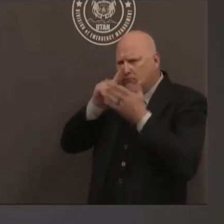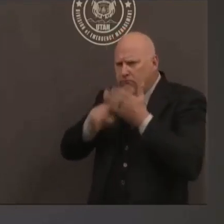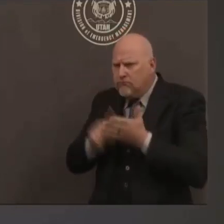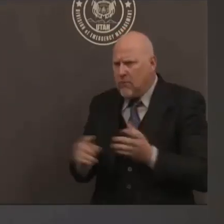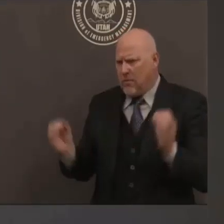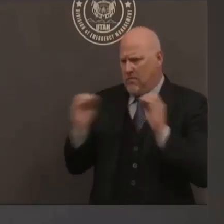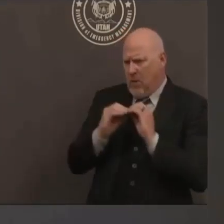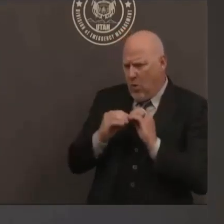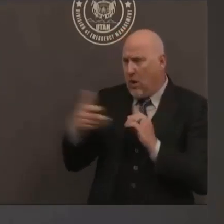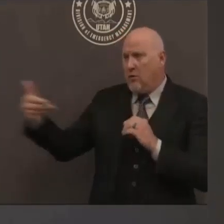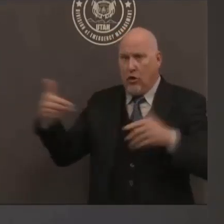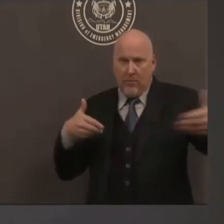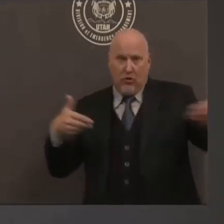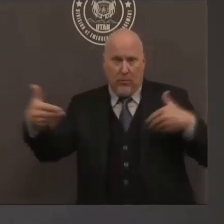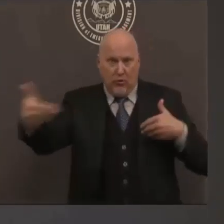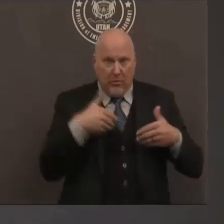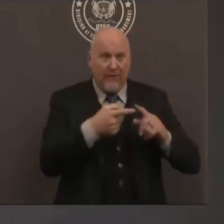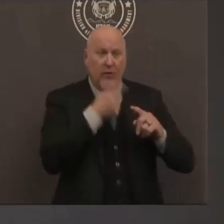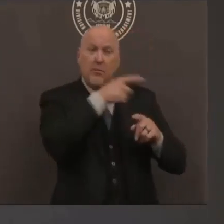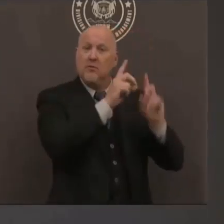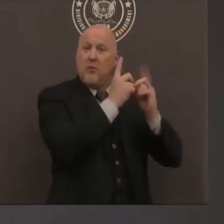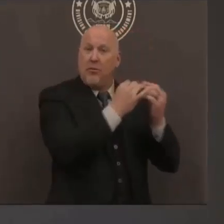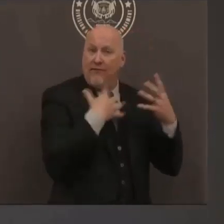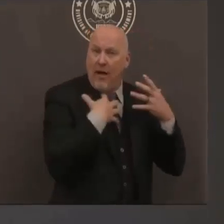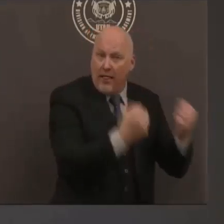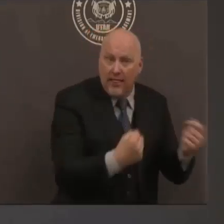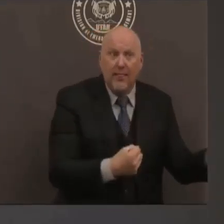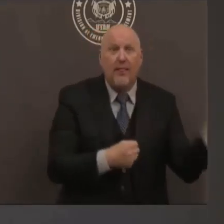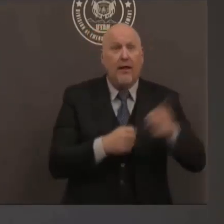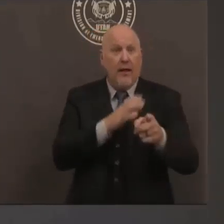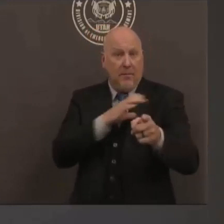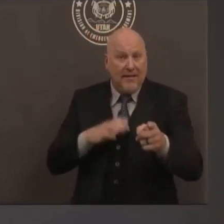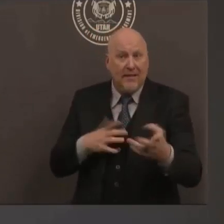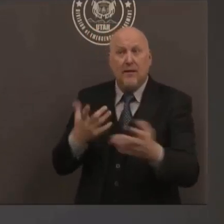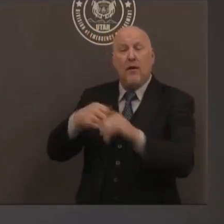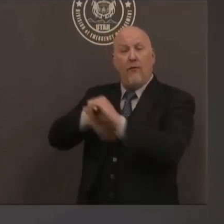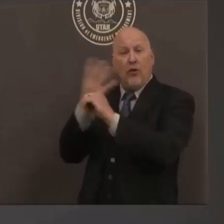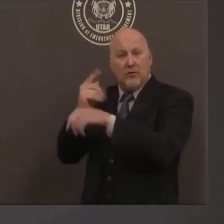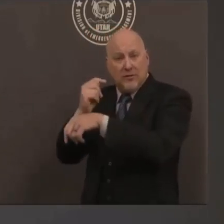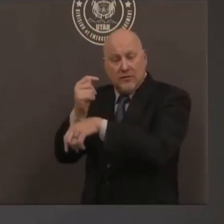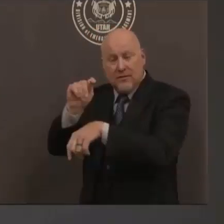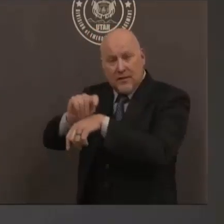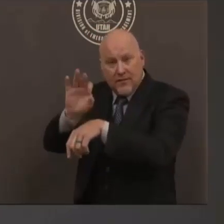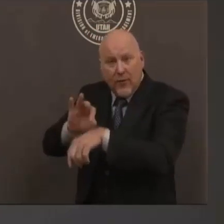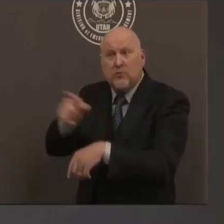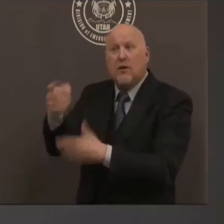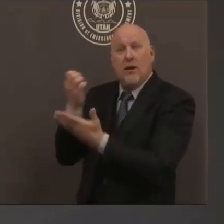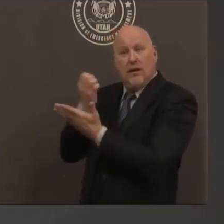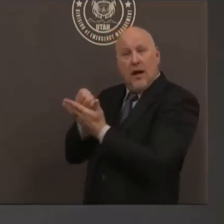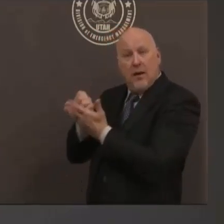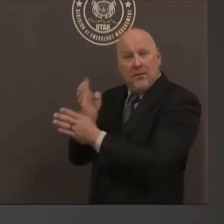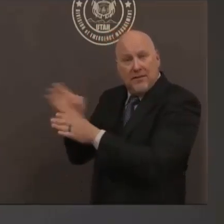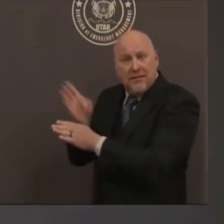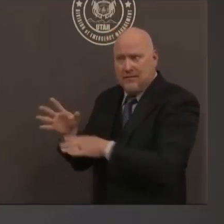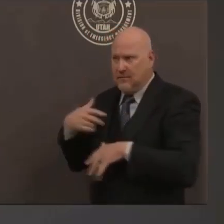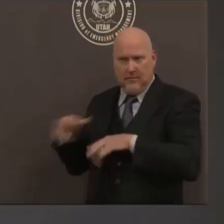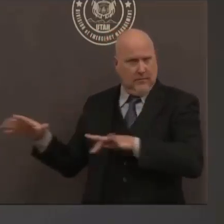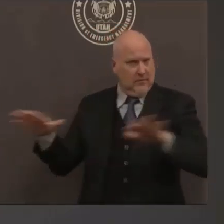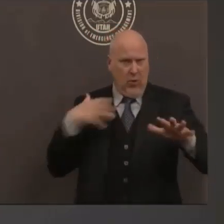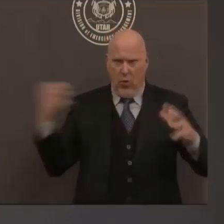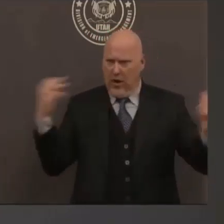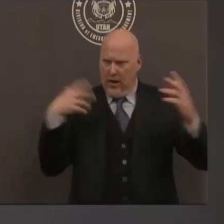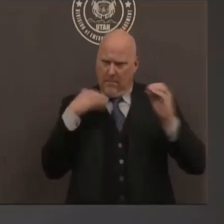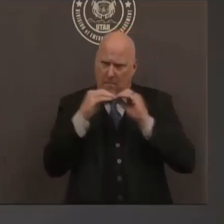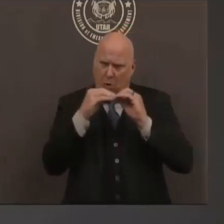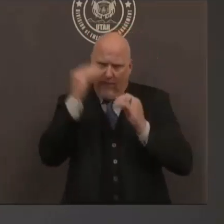on two different issues. First is the caring for high-risk populations. I